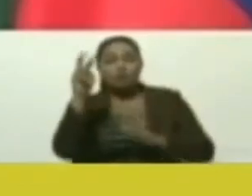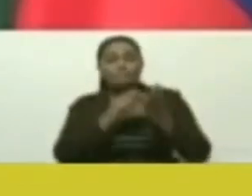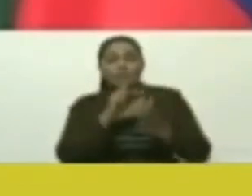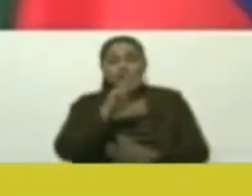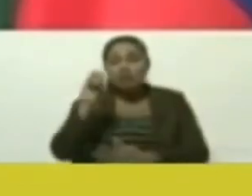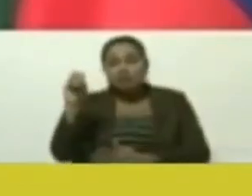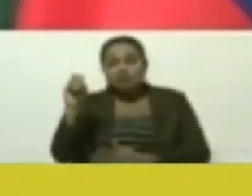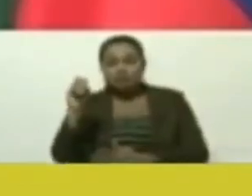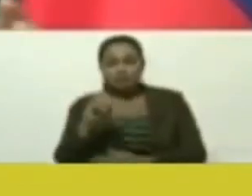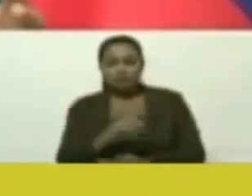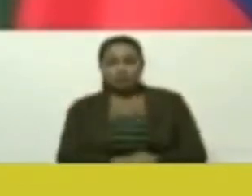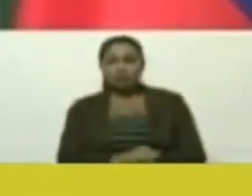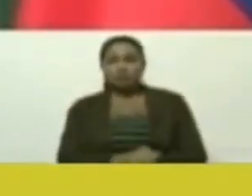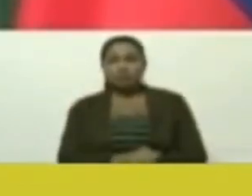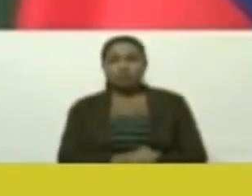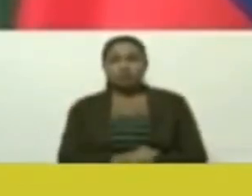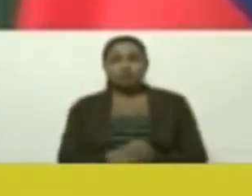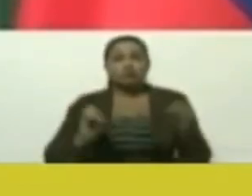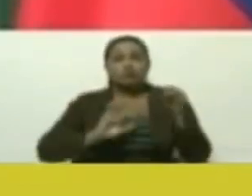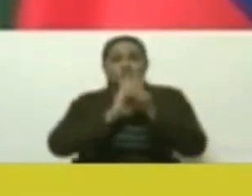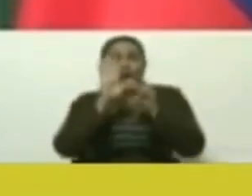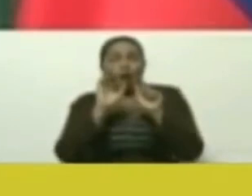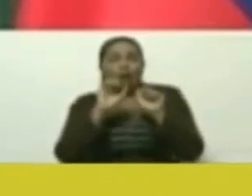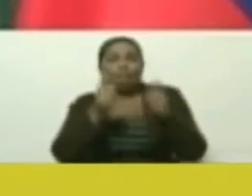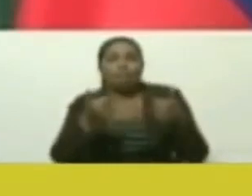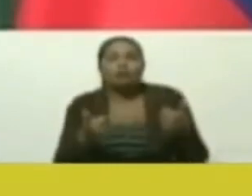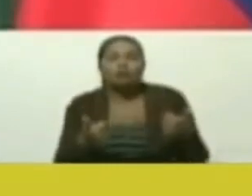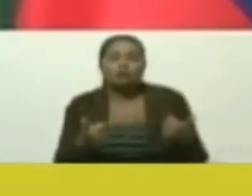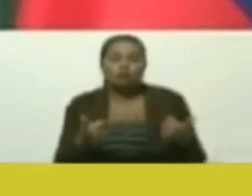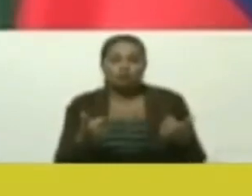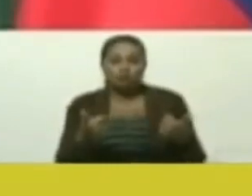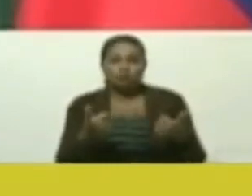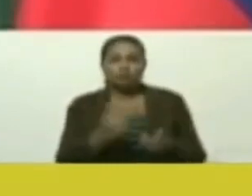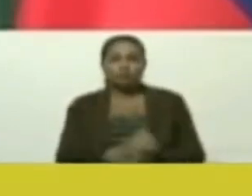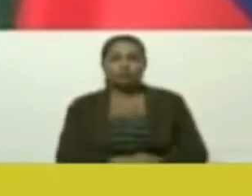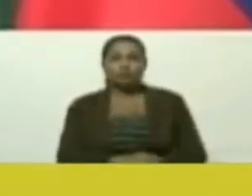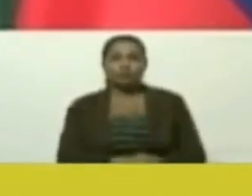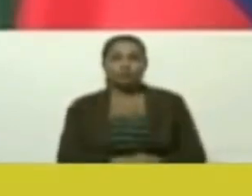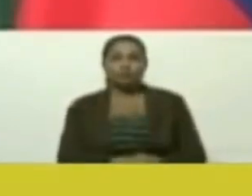2018, 2019, and 2020, the pandemic came,